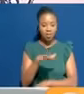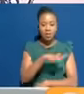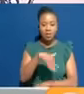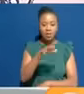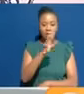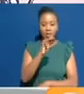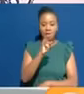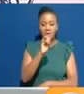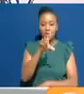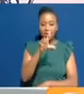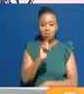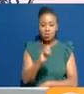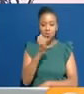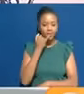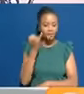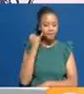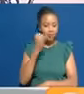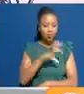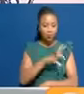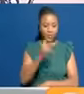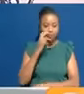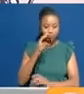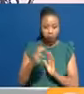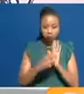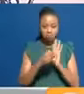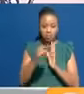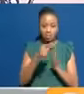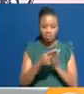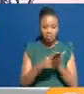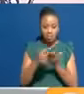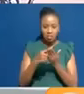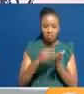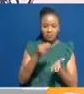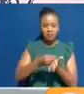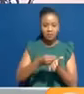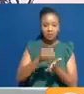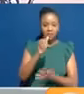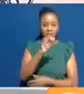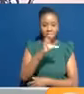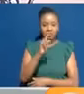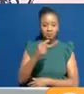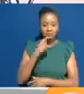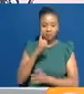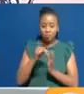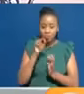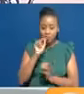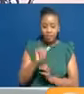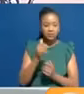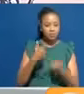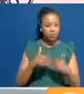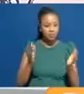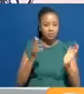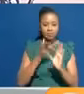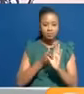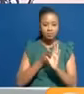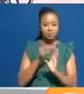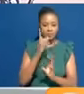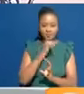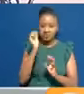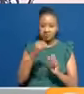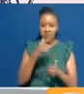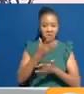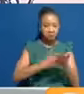County, acknowledged the debates surrounding the Finance Act, saying they had made it open to allow Kenyans to